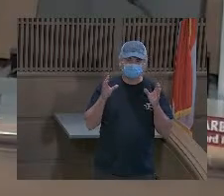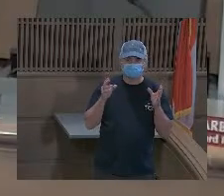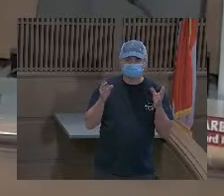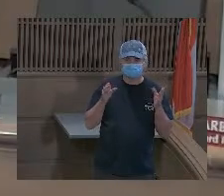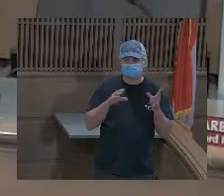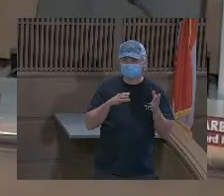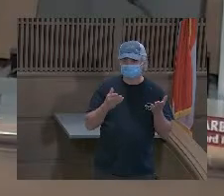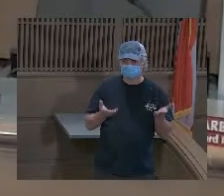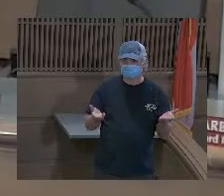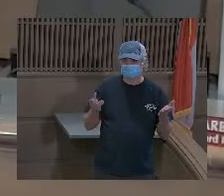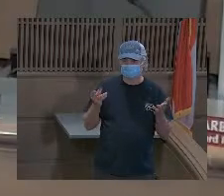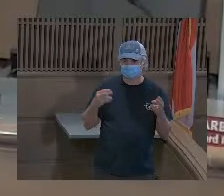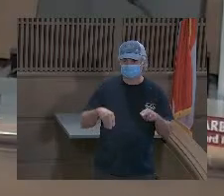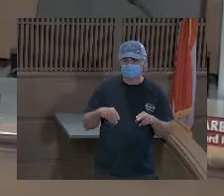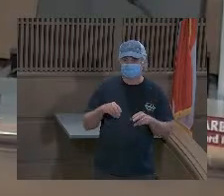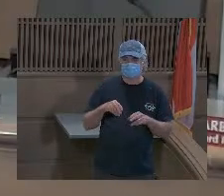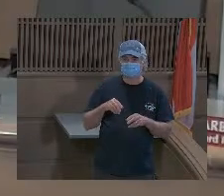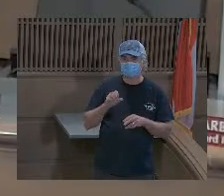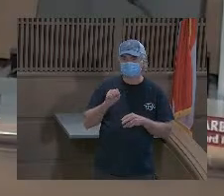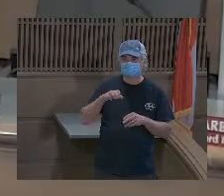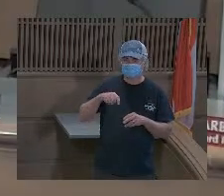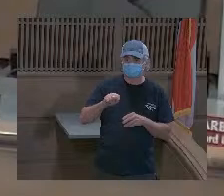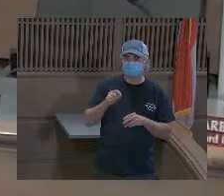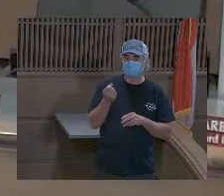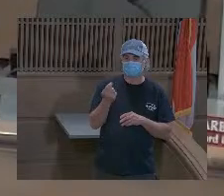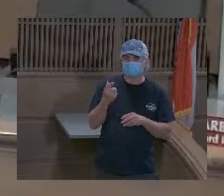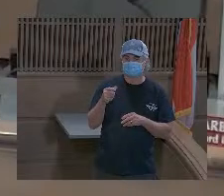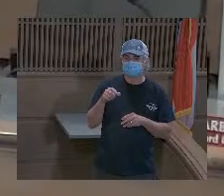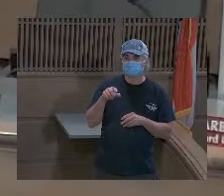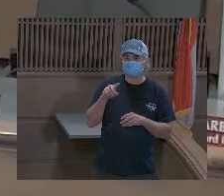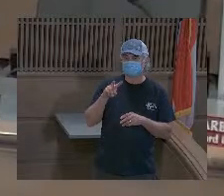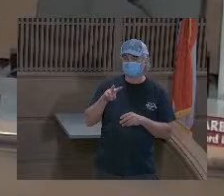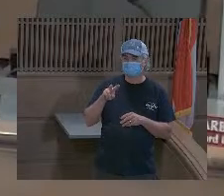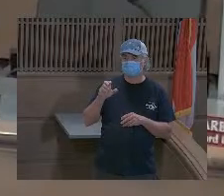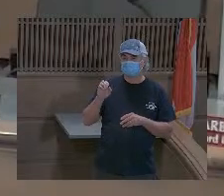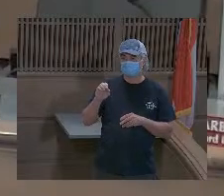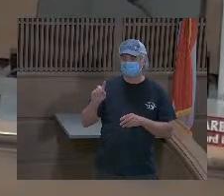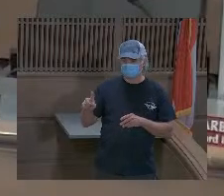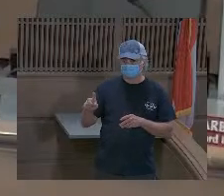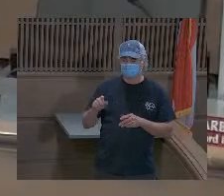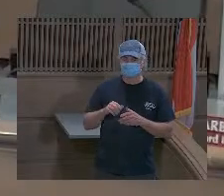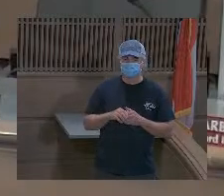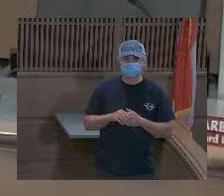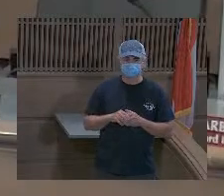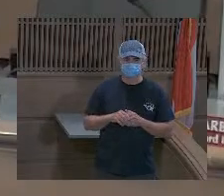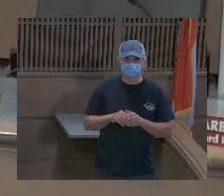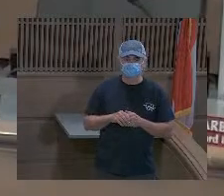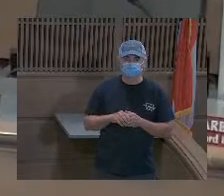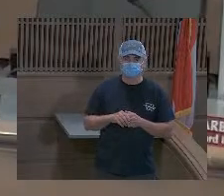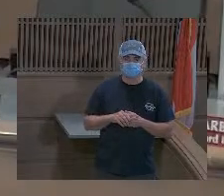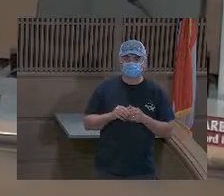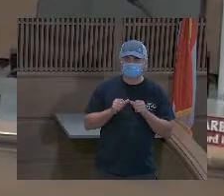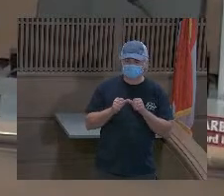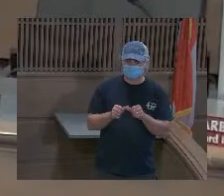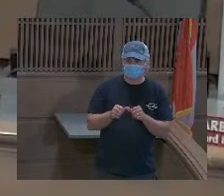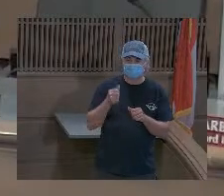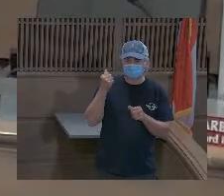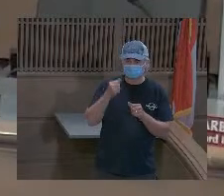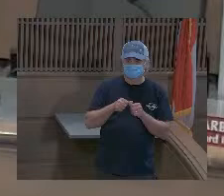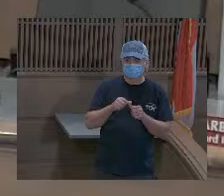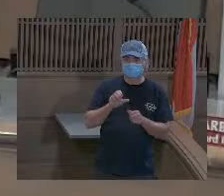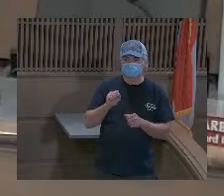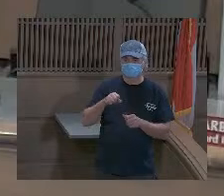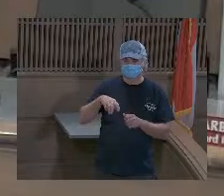today as the fire chief of this great community saying thank you for continuing to remember September